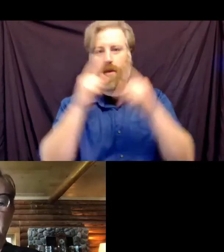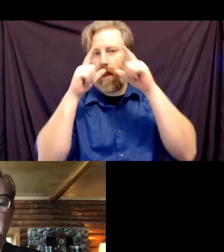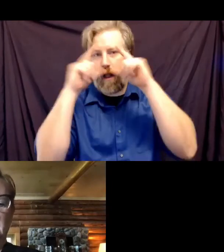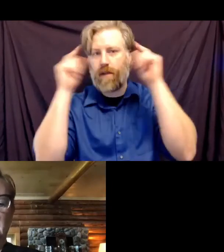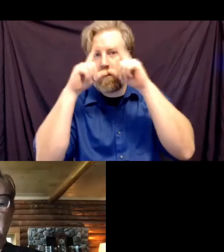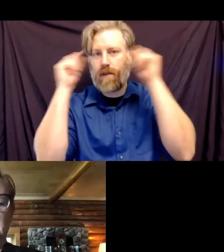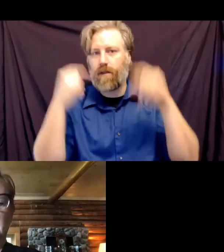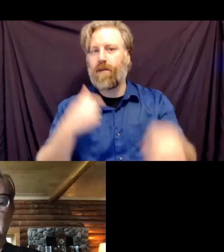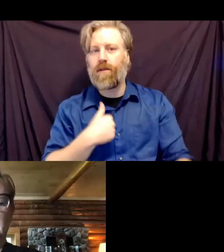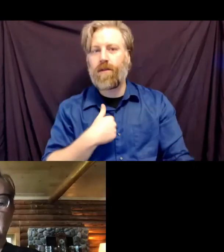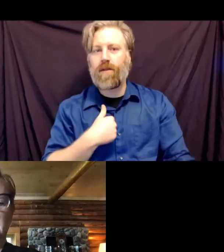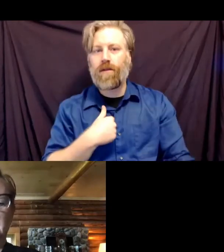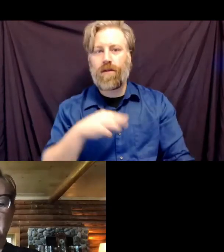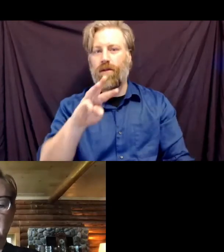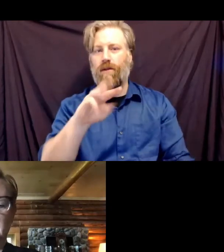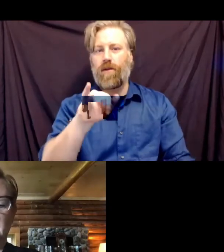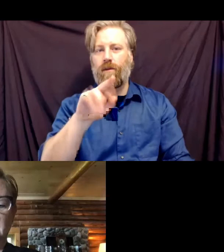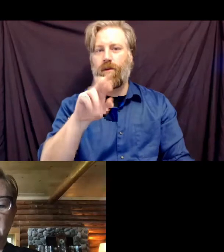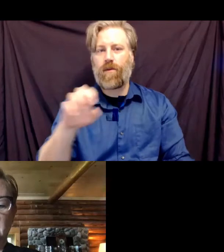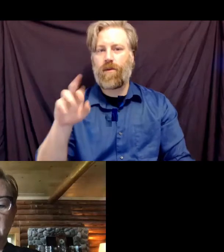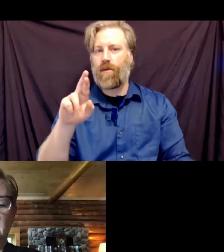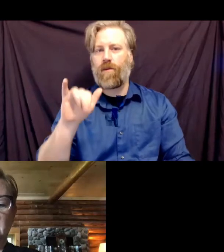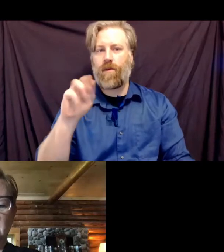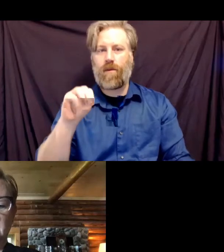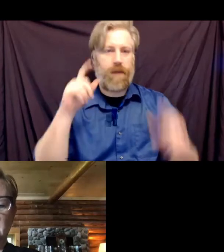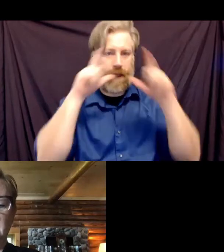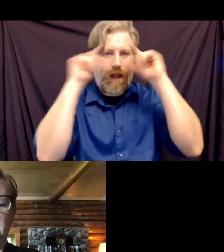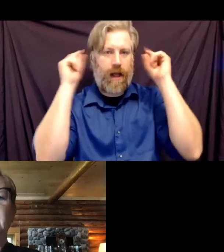that are like wire rimmed glasses.